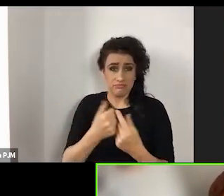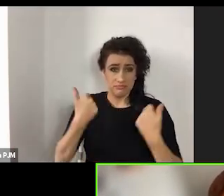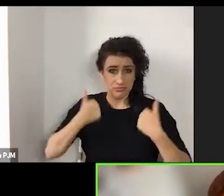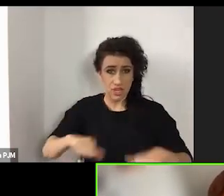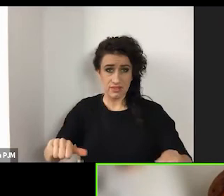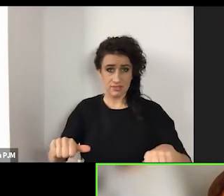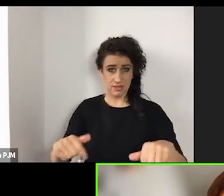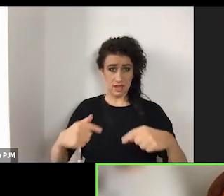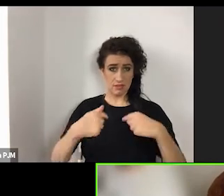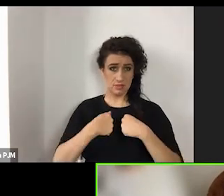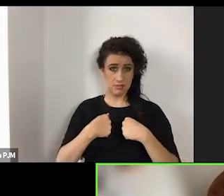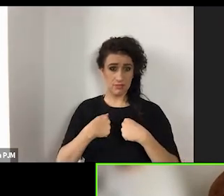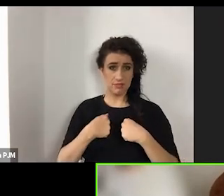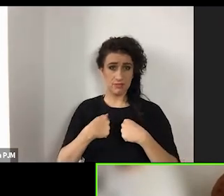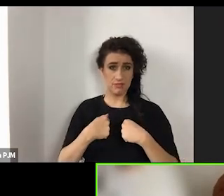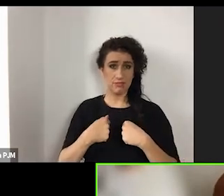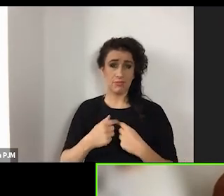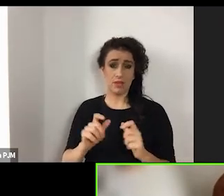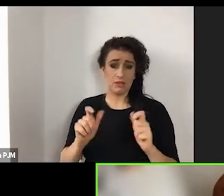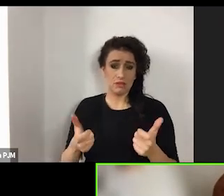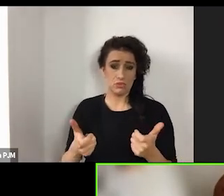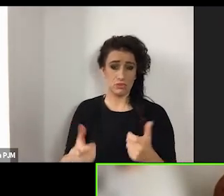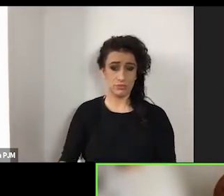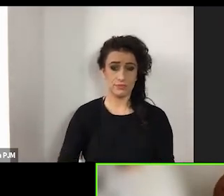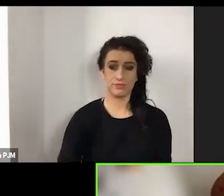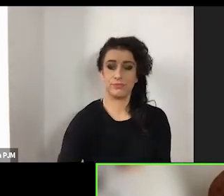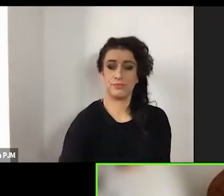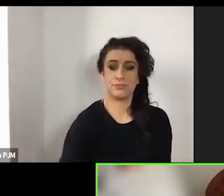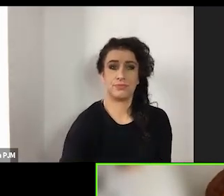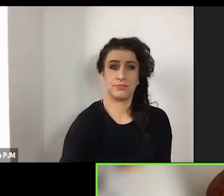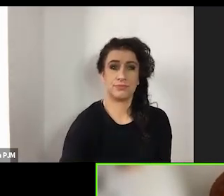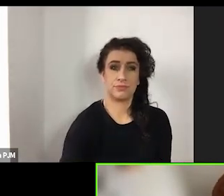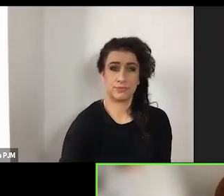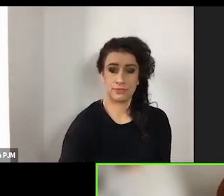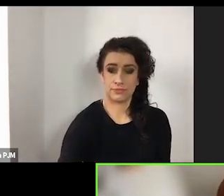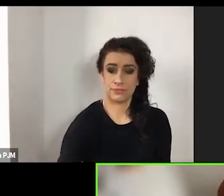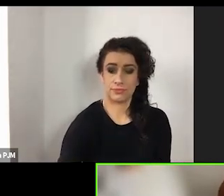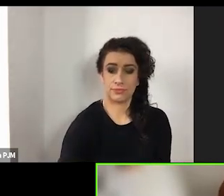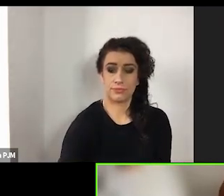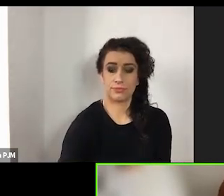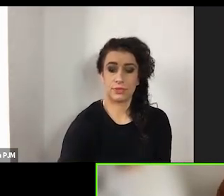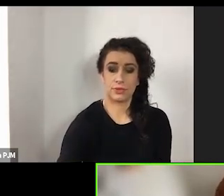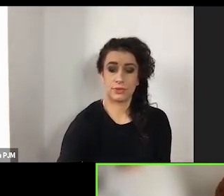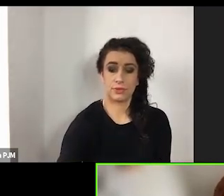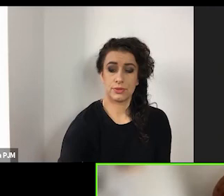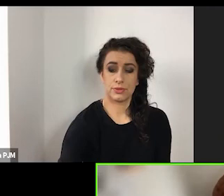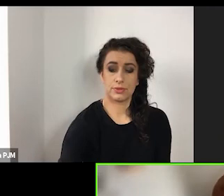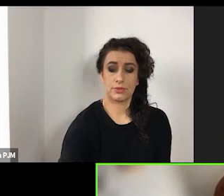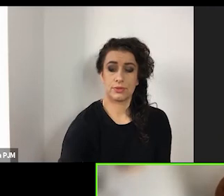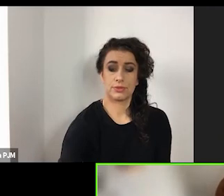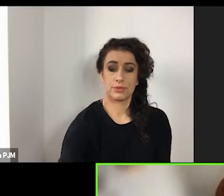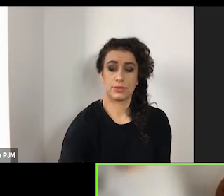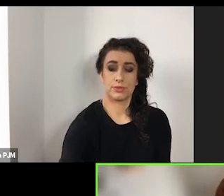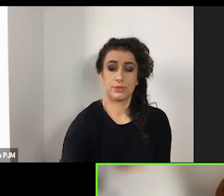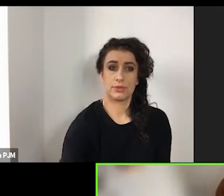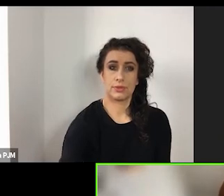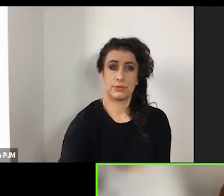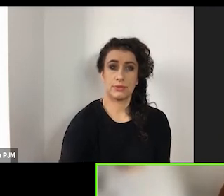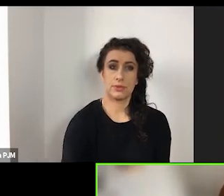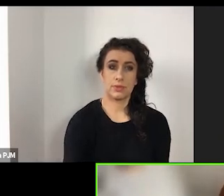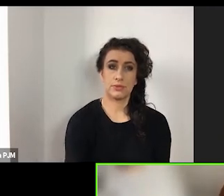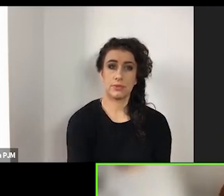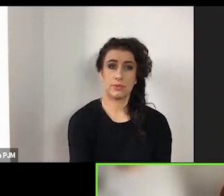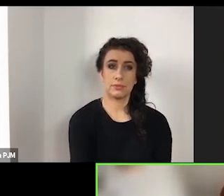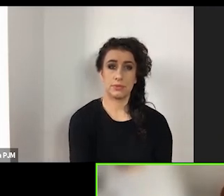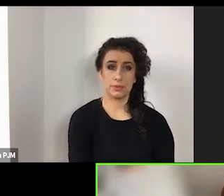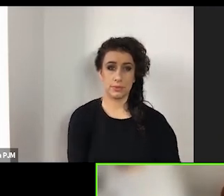children, because it affects the school, because that's what I talk a lot. I say, like, the performance of children, of course, is affected